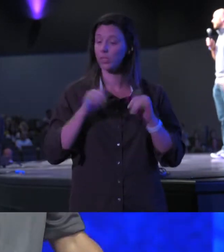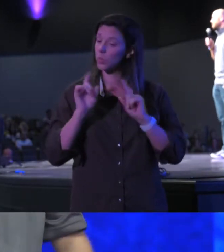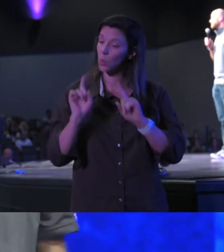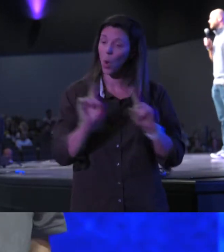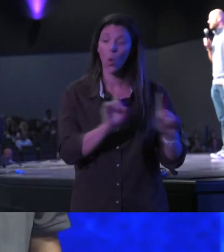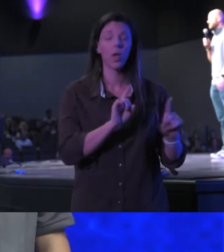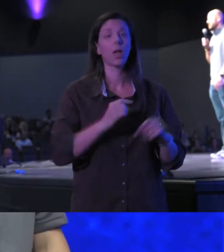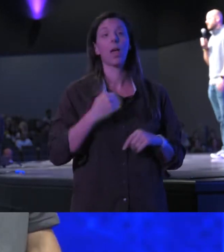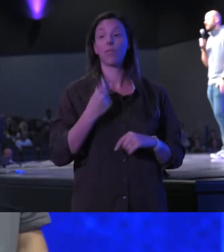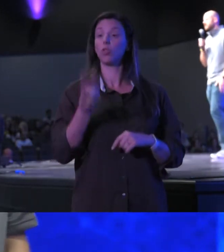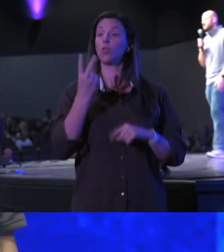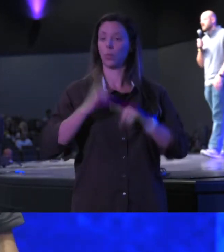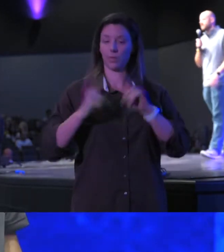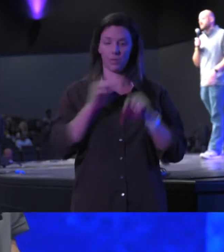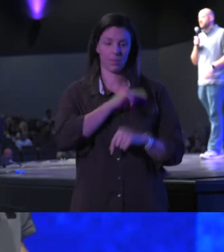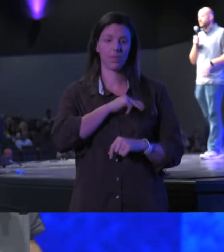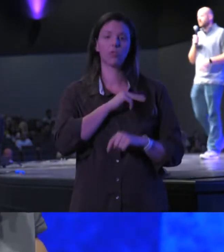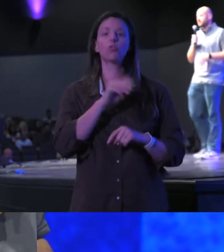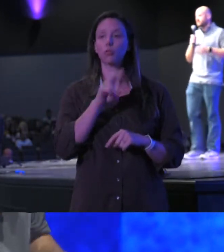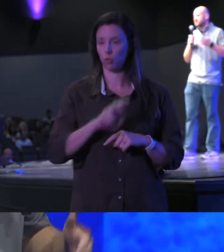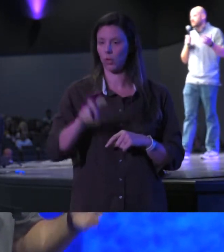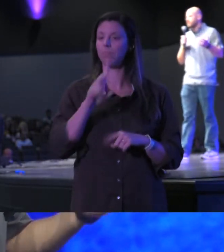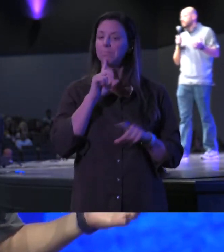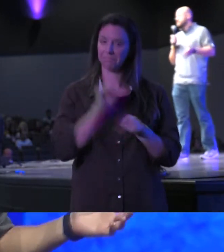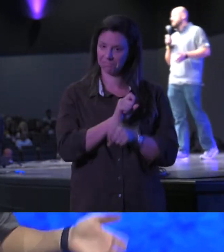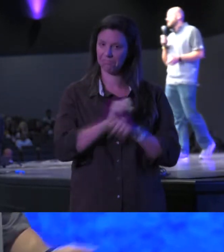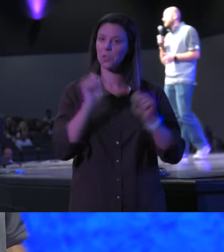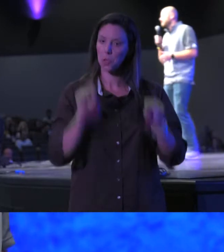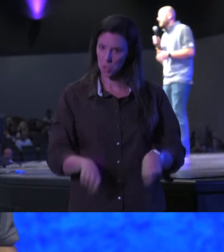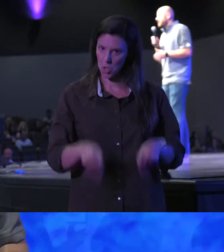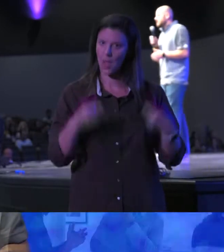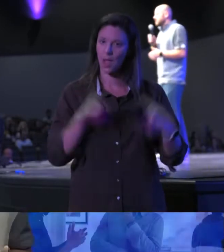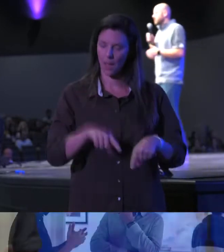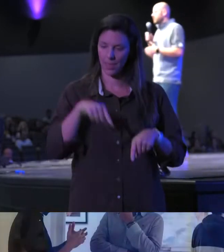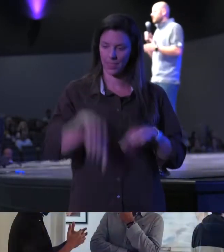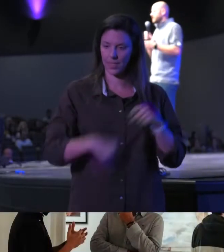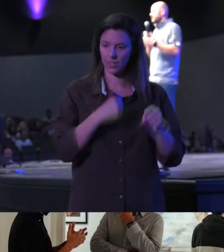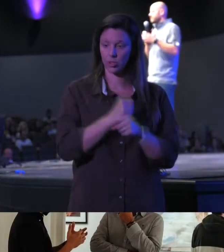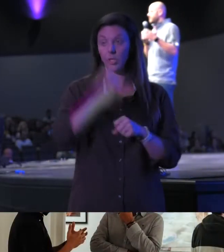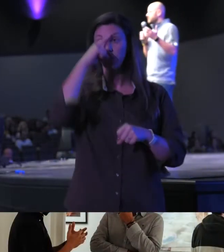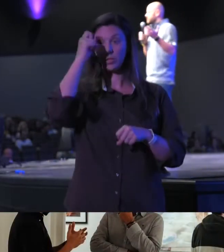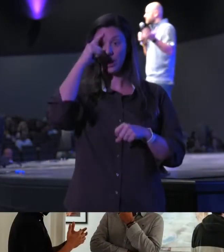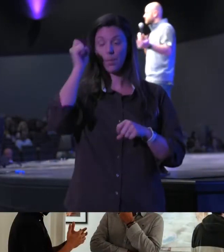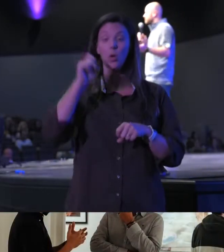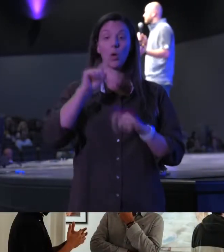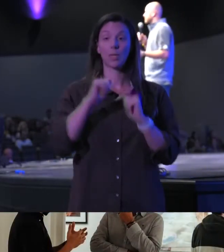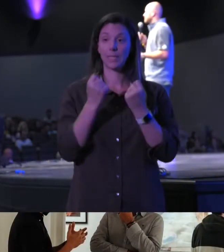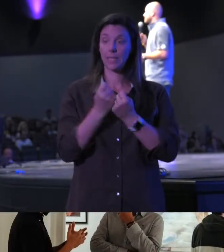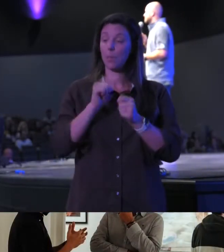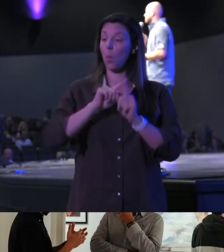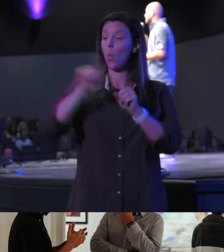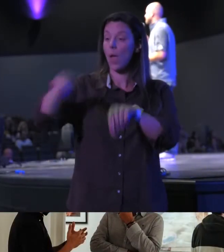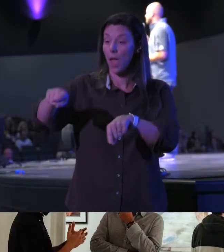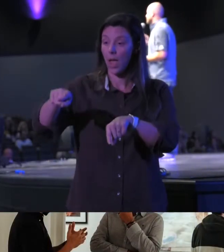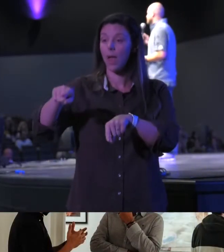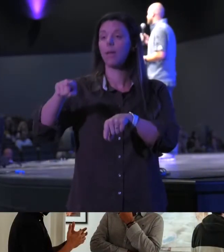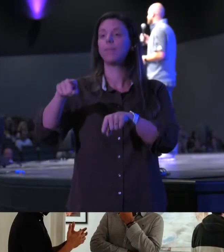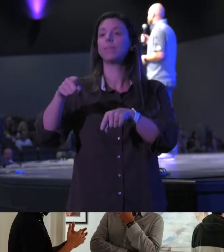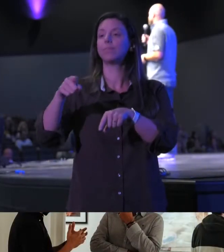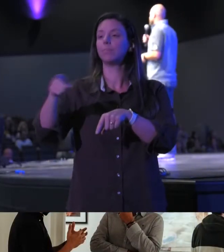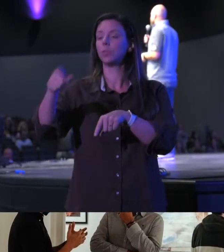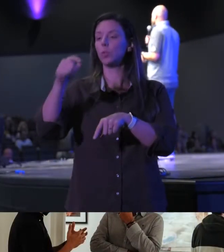had two different mission trips that we're able to take this year. In the summer, we sent a team to go and finish a construction project on an